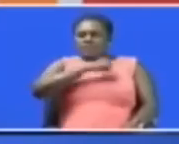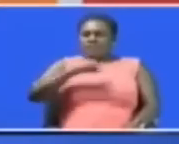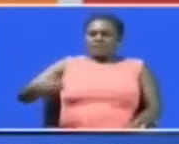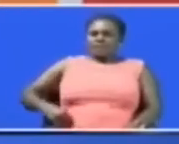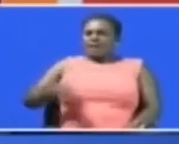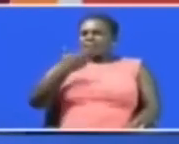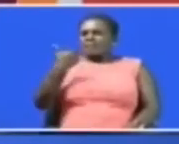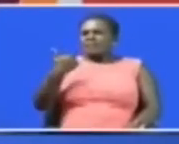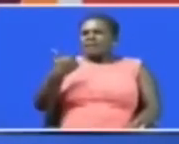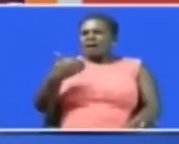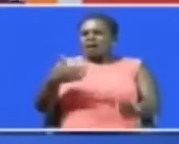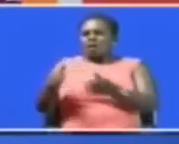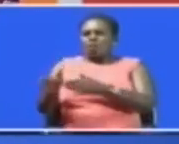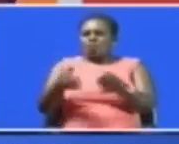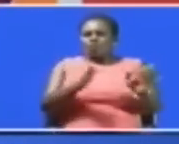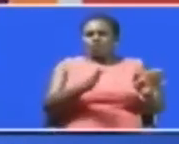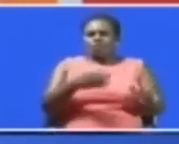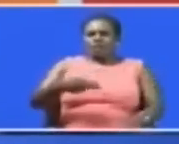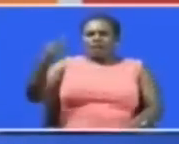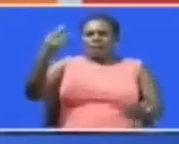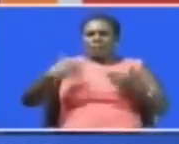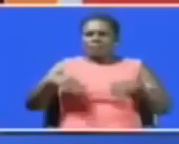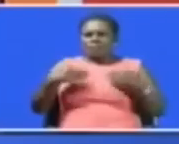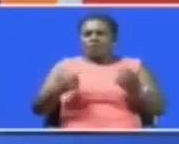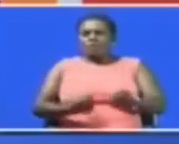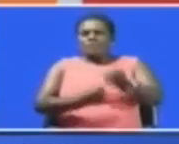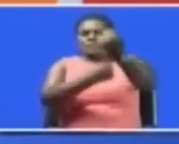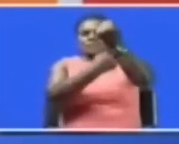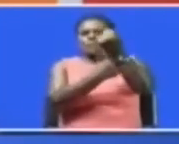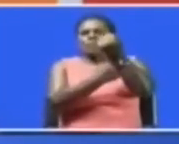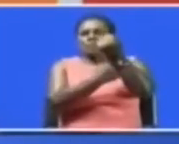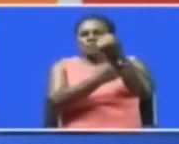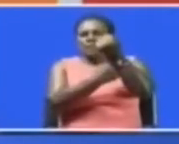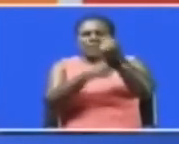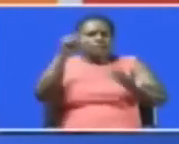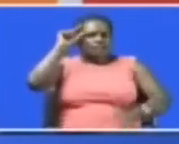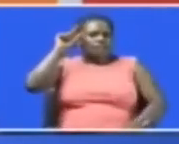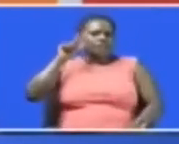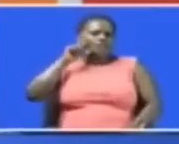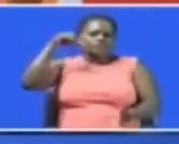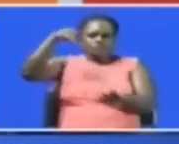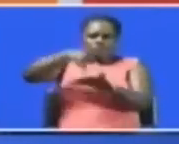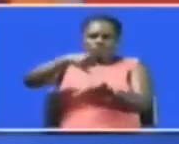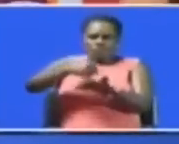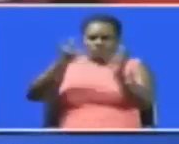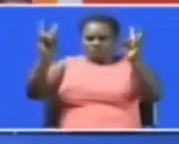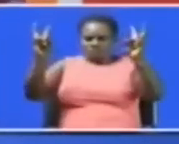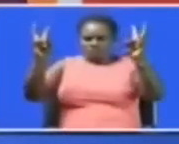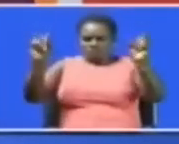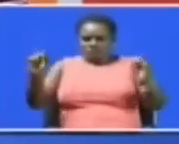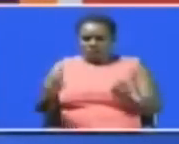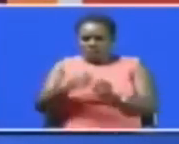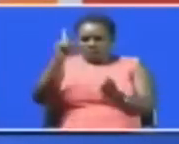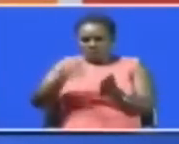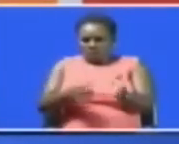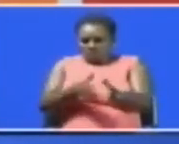greater chance. There are a higher number of people who are supporting this gender inclusivity issue. But what I found, and